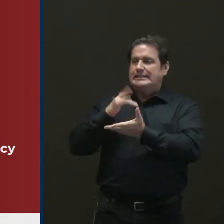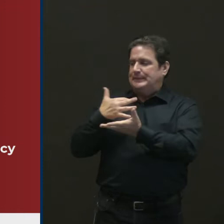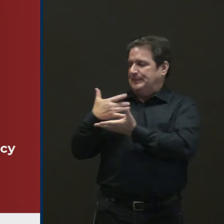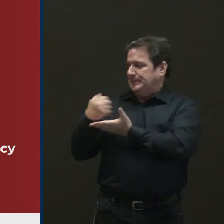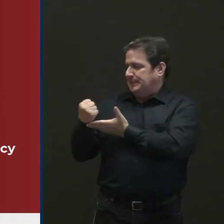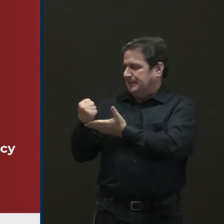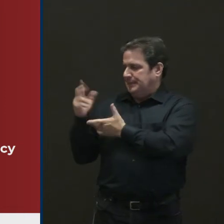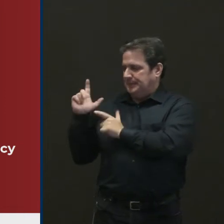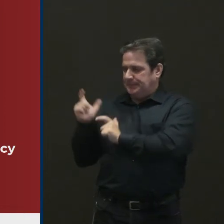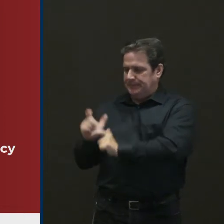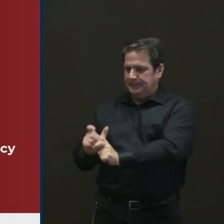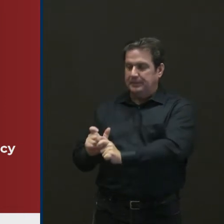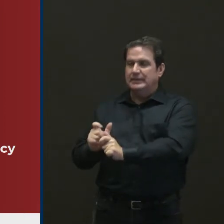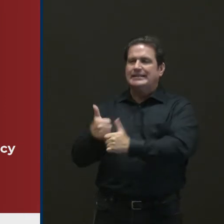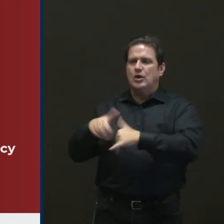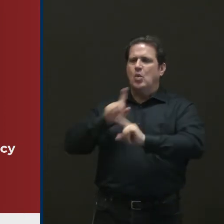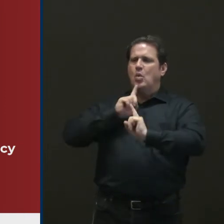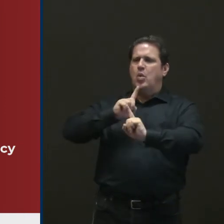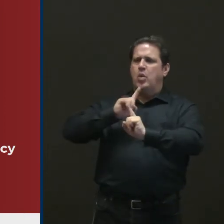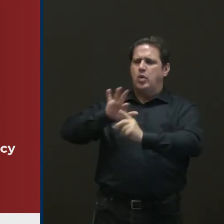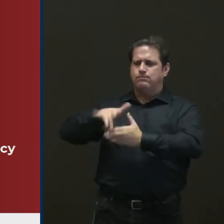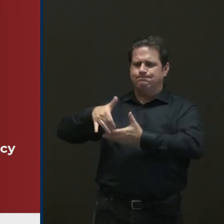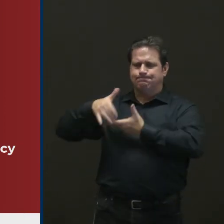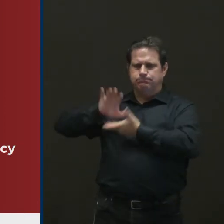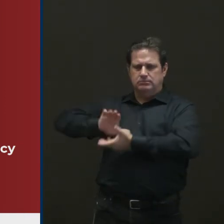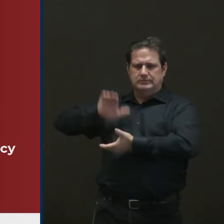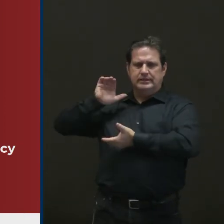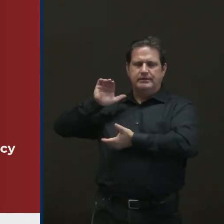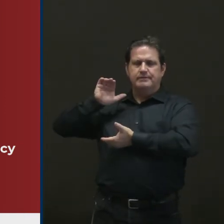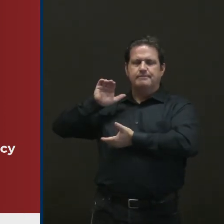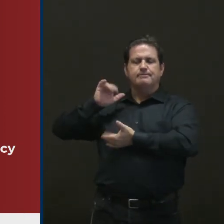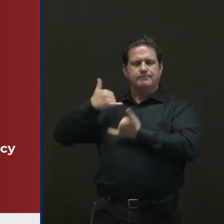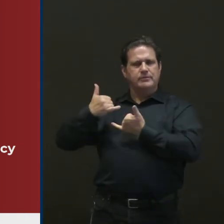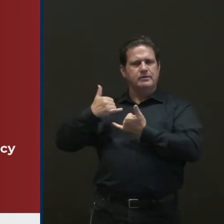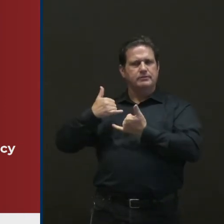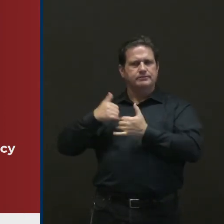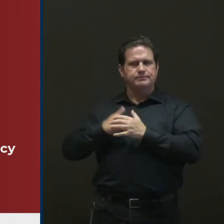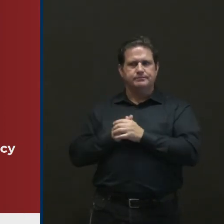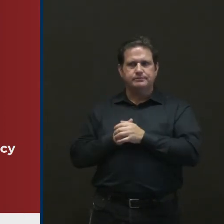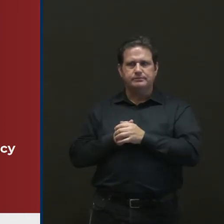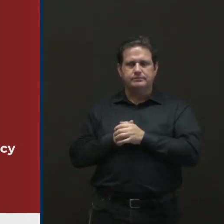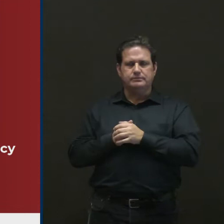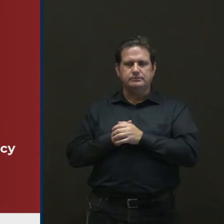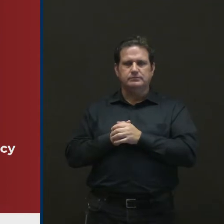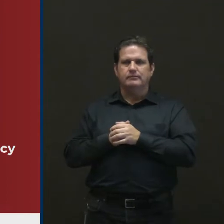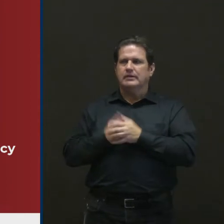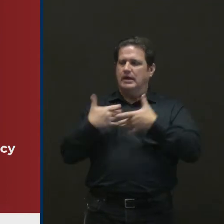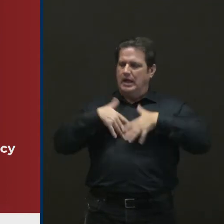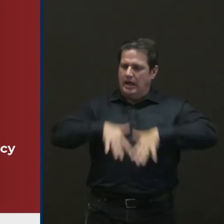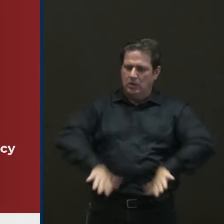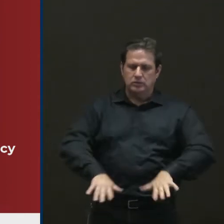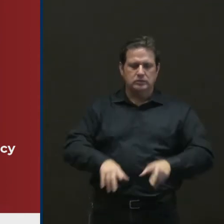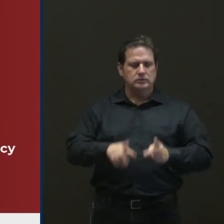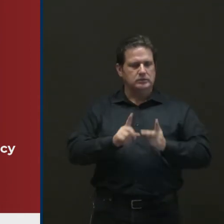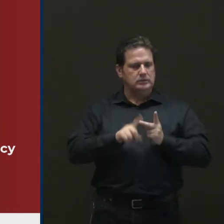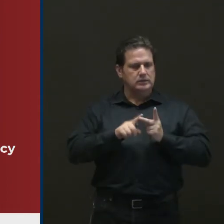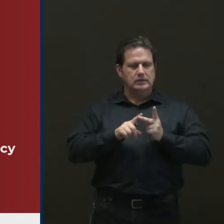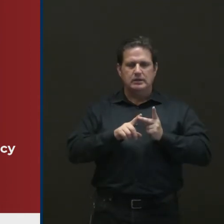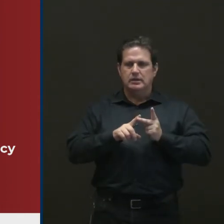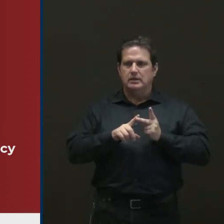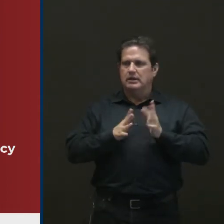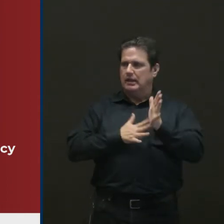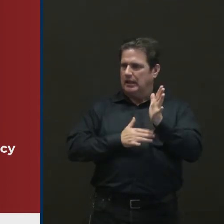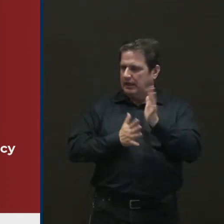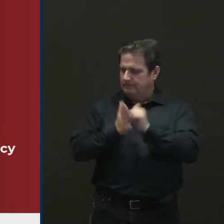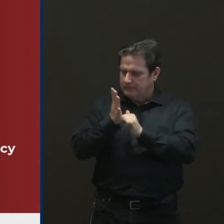continue to source orders and stock stuff up. So when we talk about this, we're talking about the surgical gowns. We're talking about